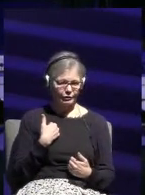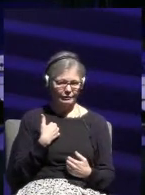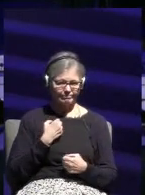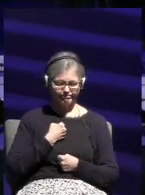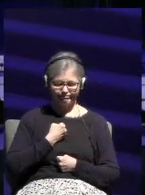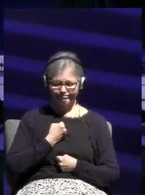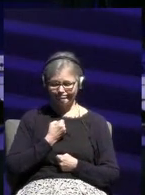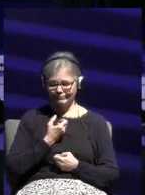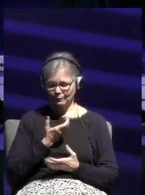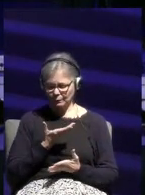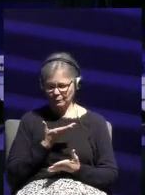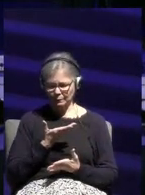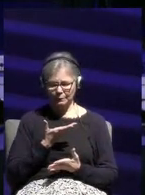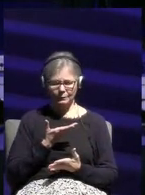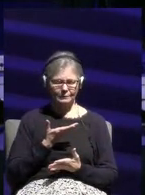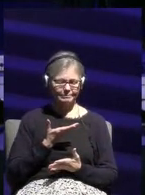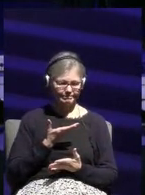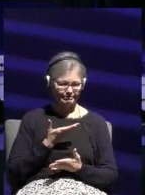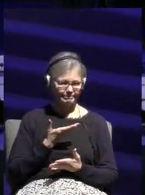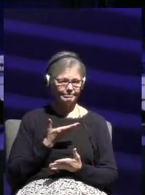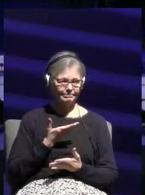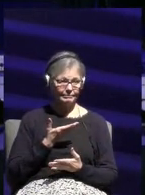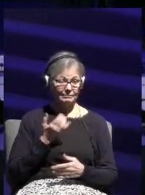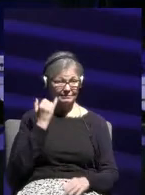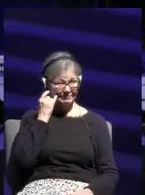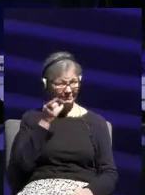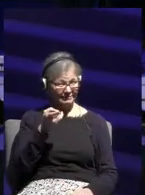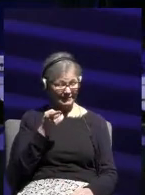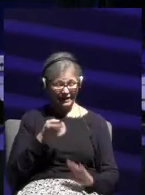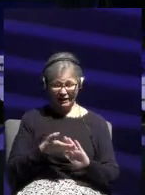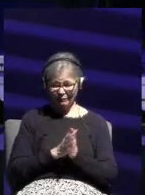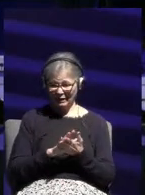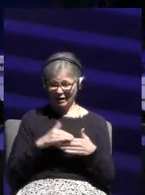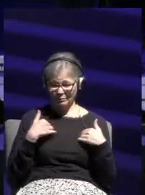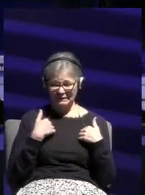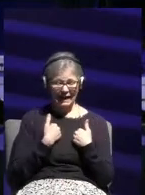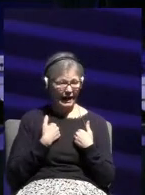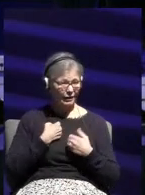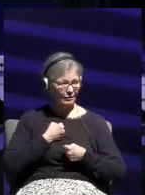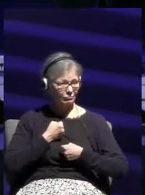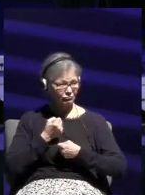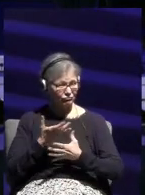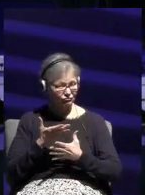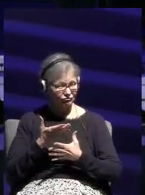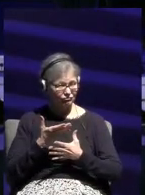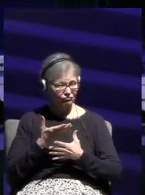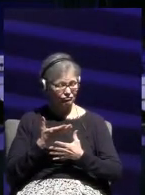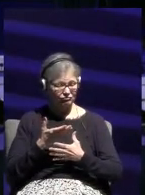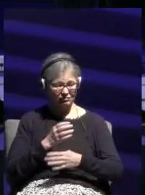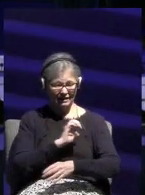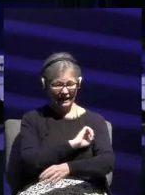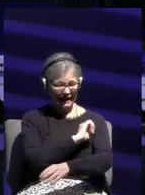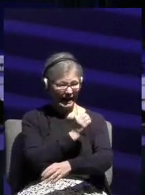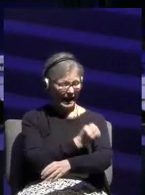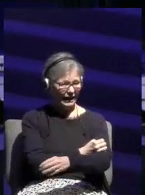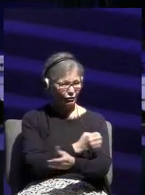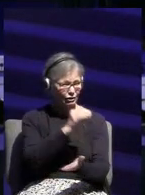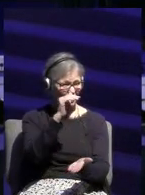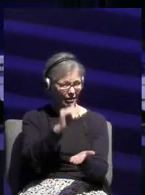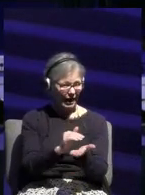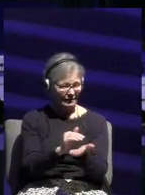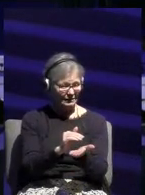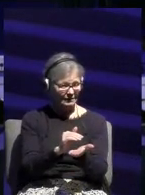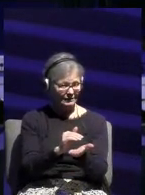it makes us tired. And when we're weary and when we're tired, we only have enough energy to give